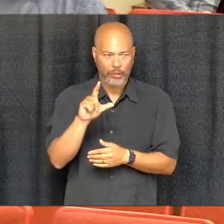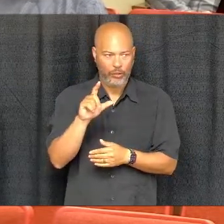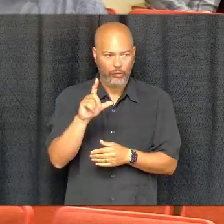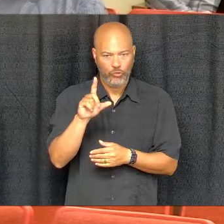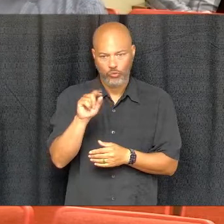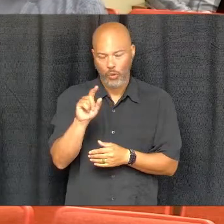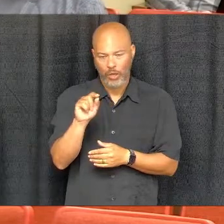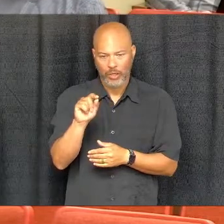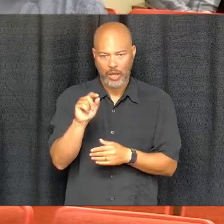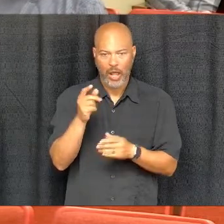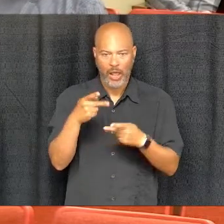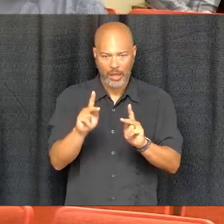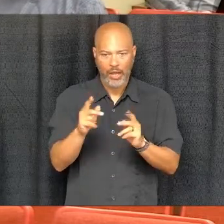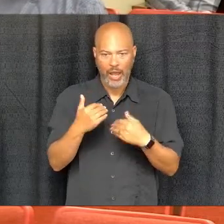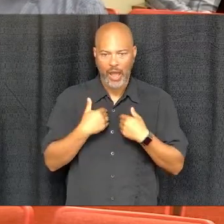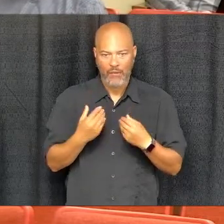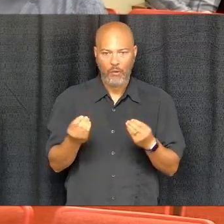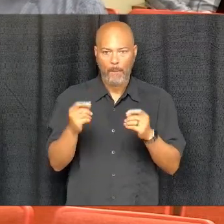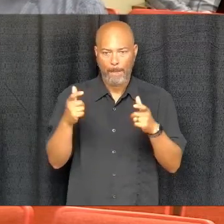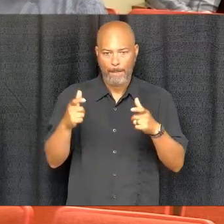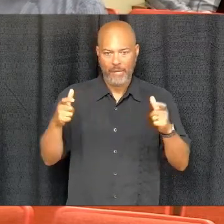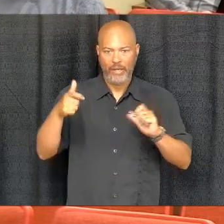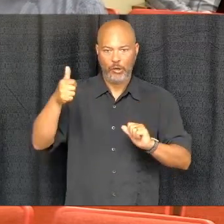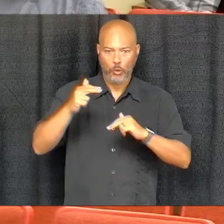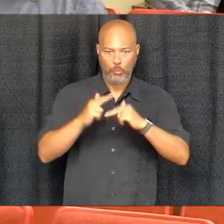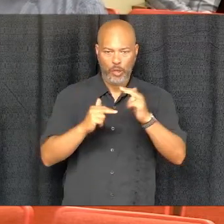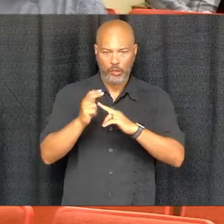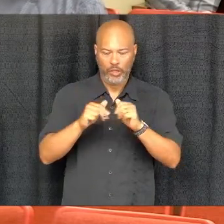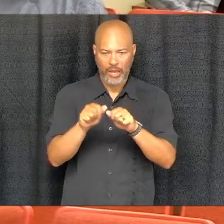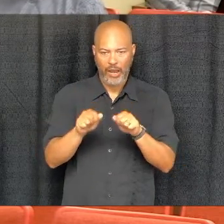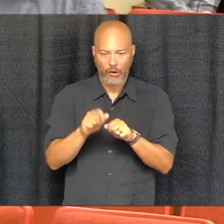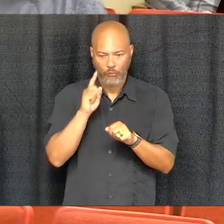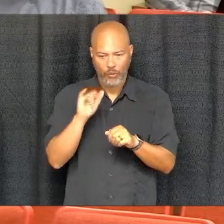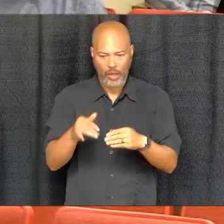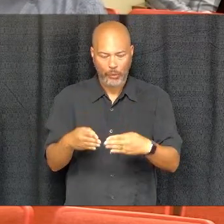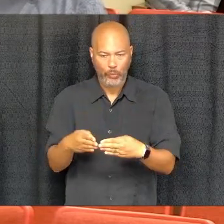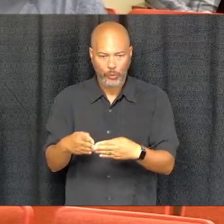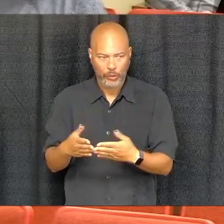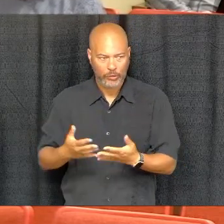overall, just letting them have a little bit bigger building area on that corner.